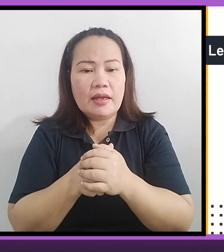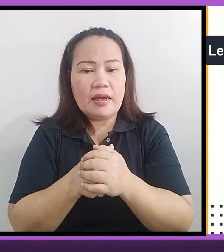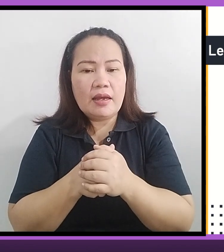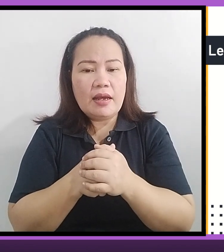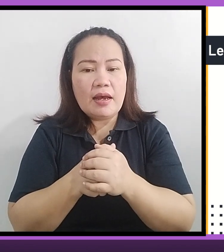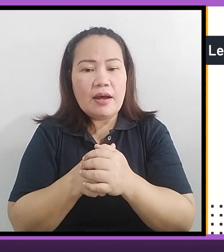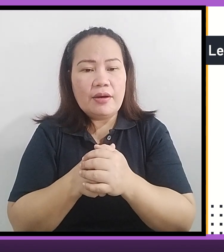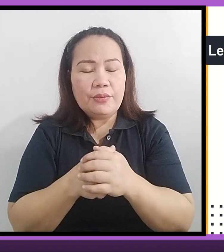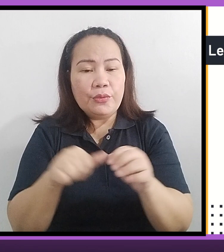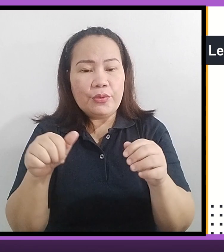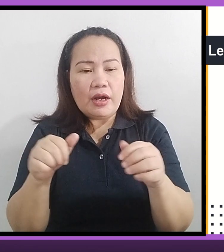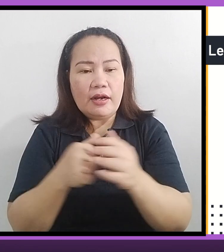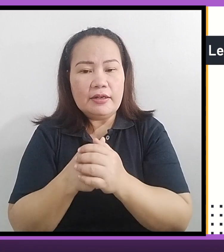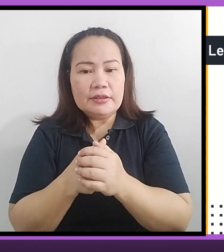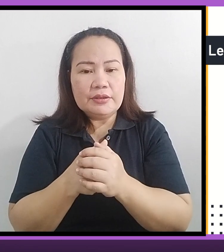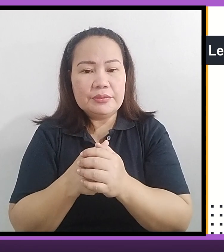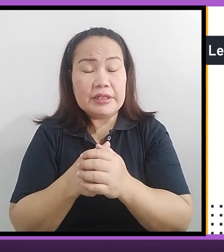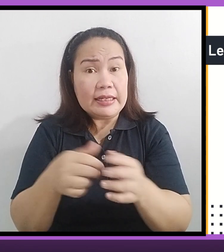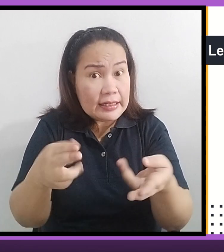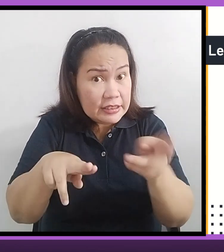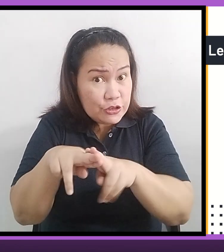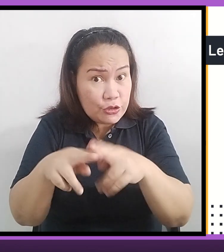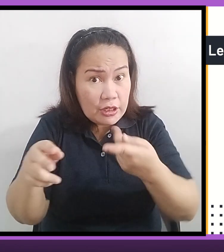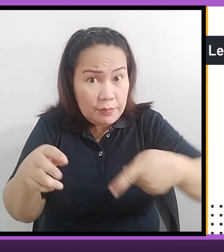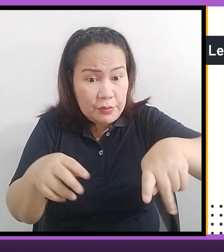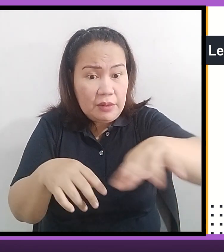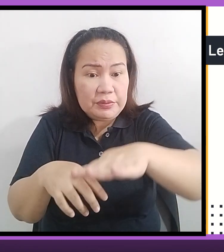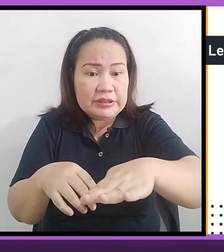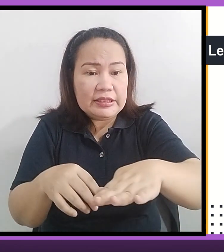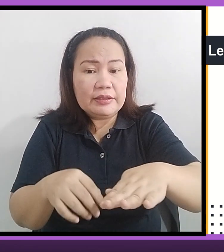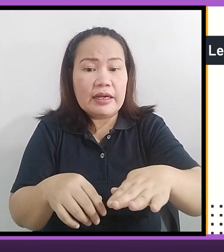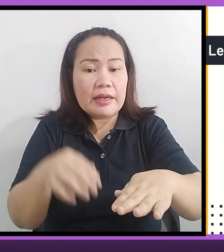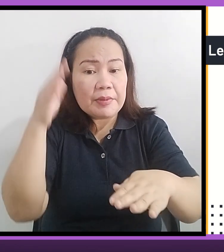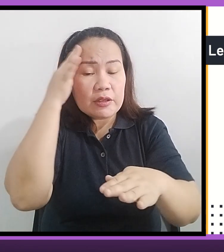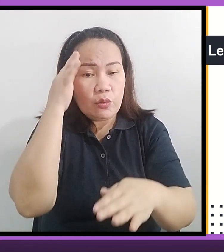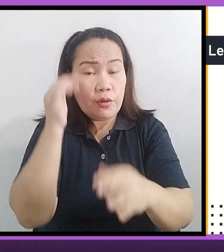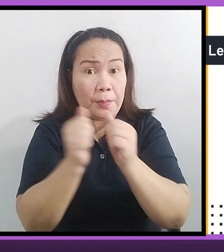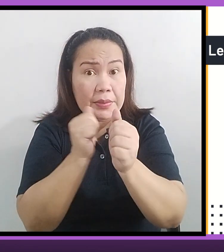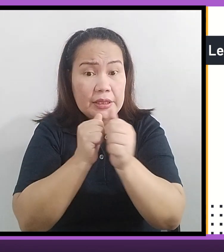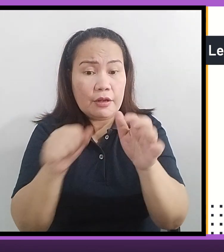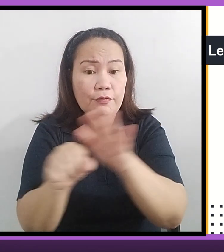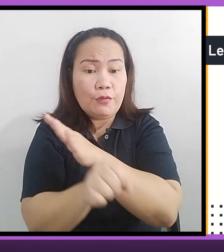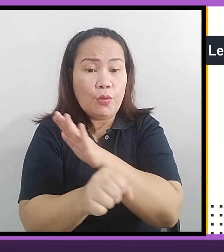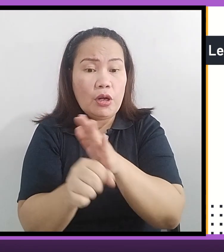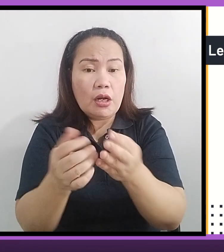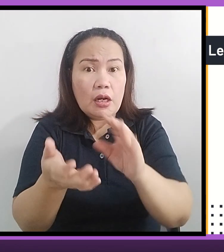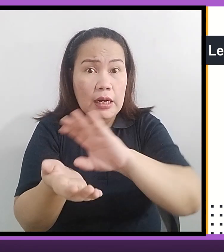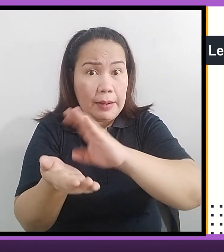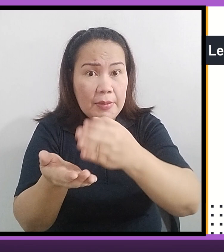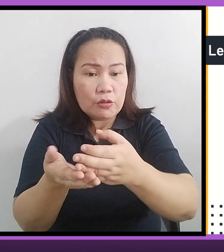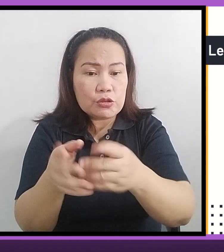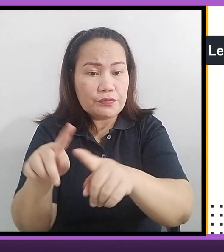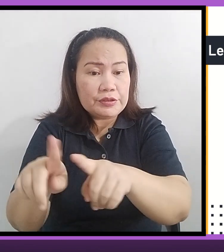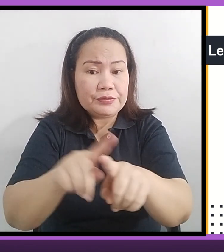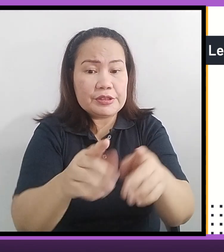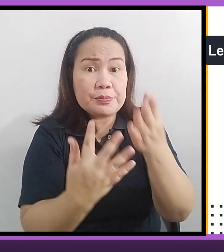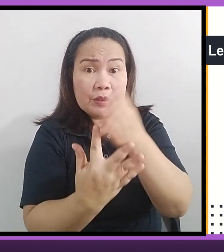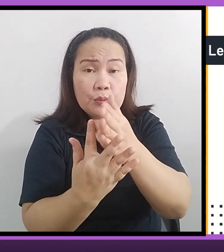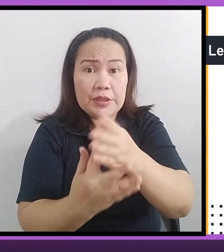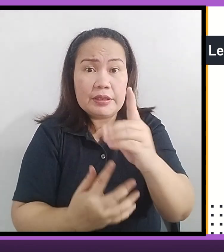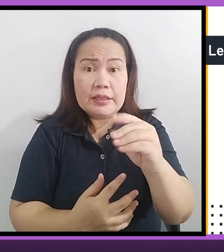can determine meaningful amounts of differences between the data. So like for example, the